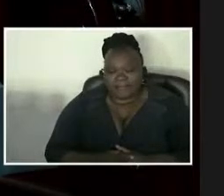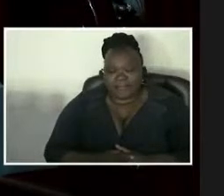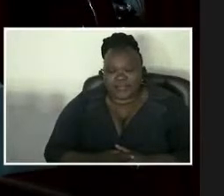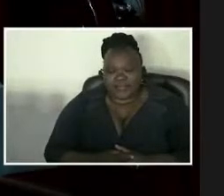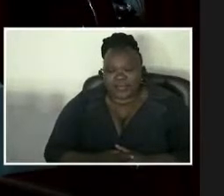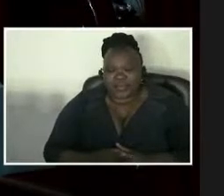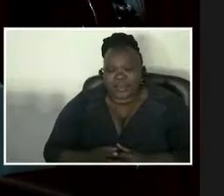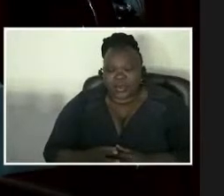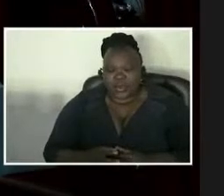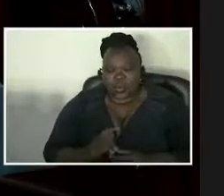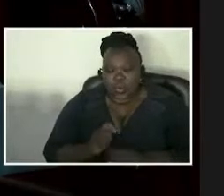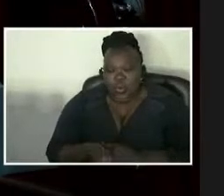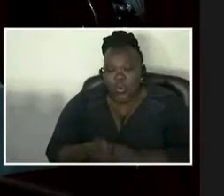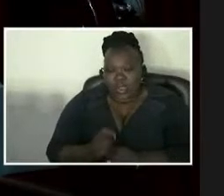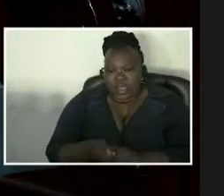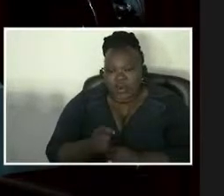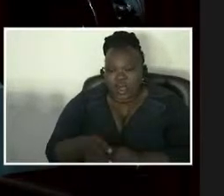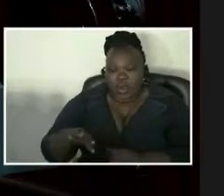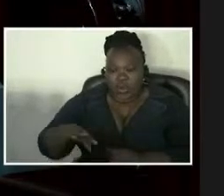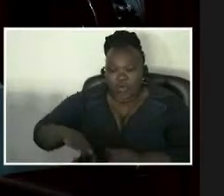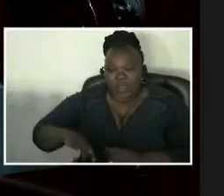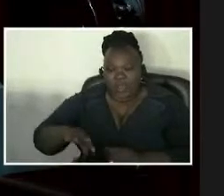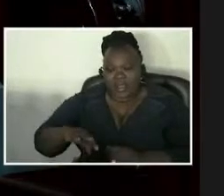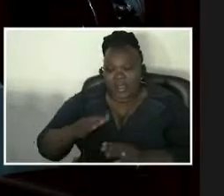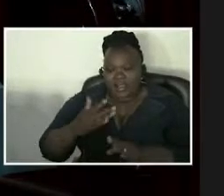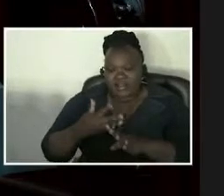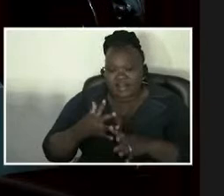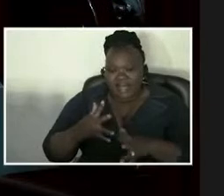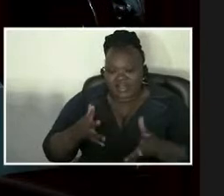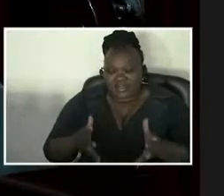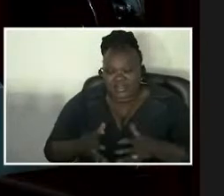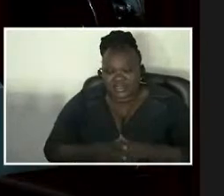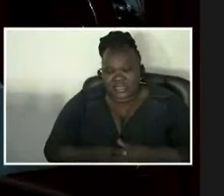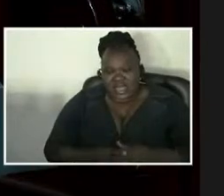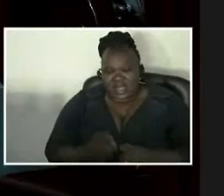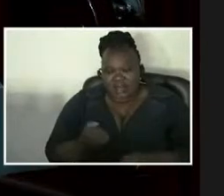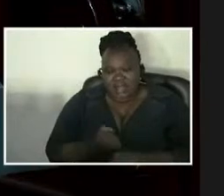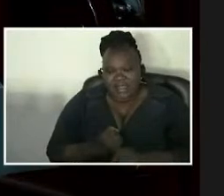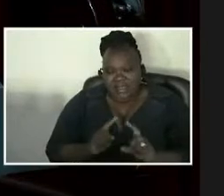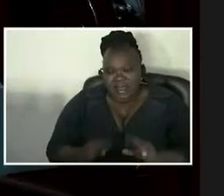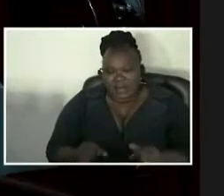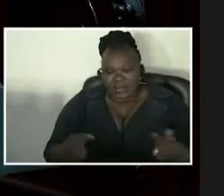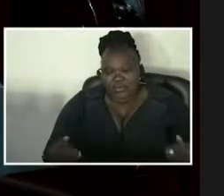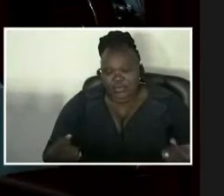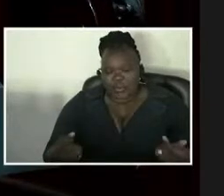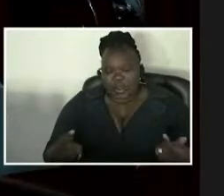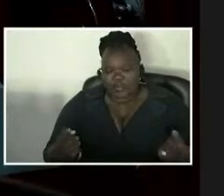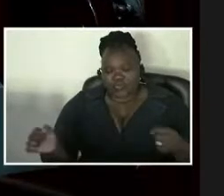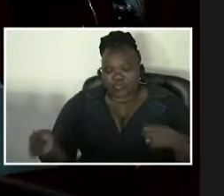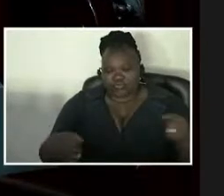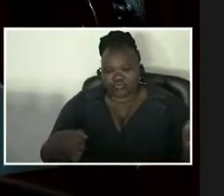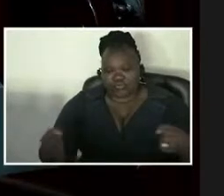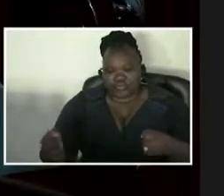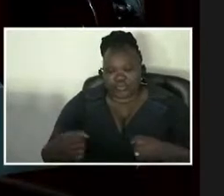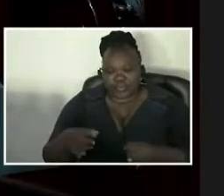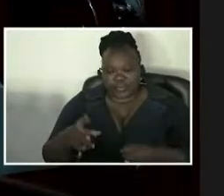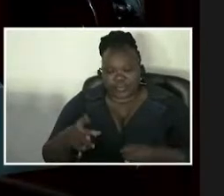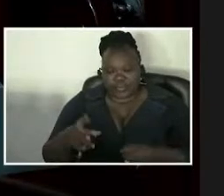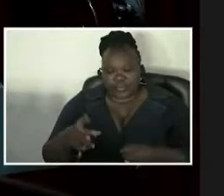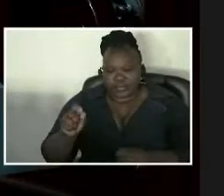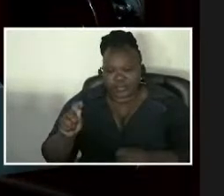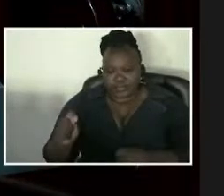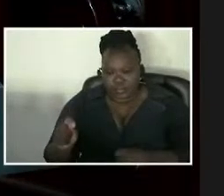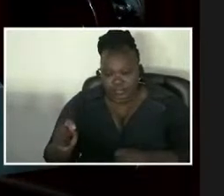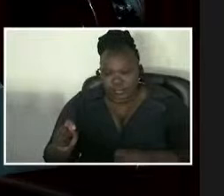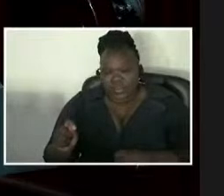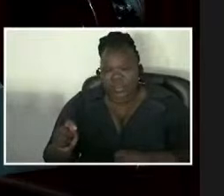employees is inadequate and it makes it impossible to fill the vacant posts concerningly on